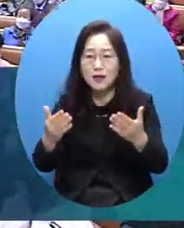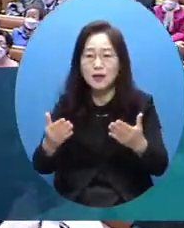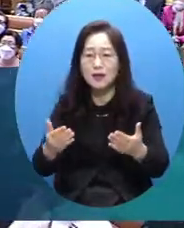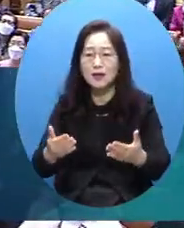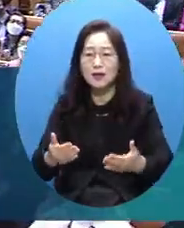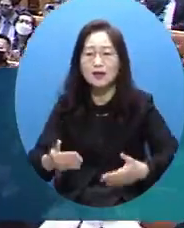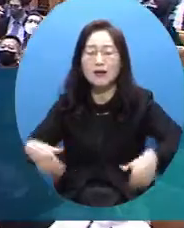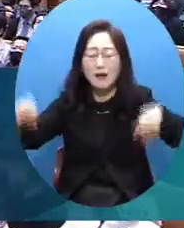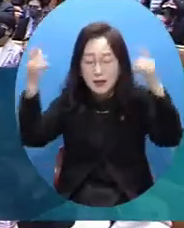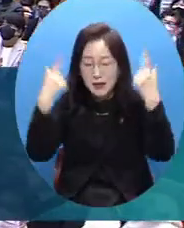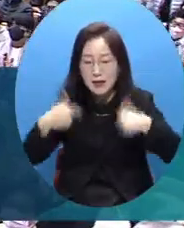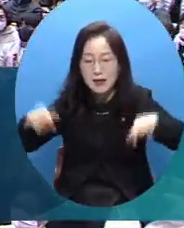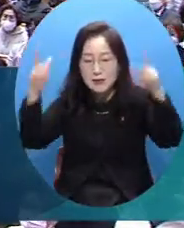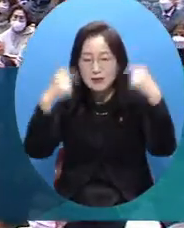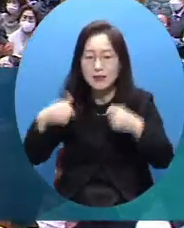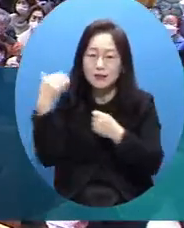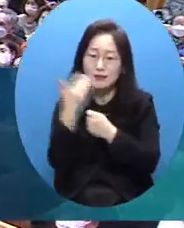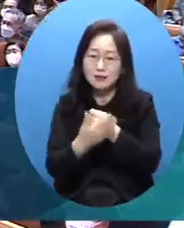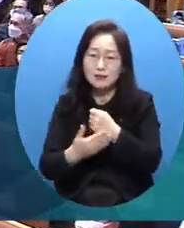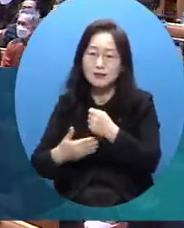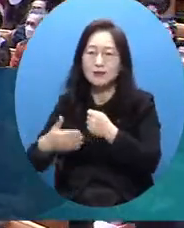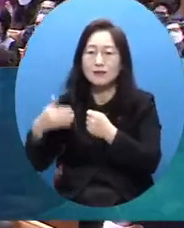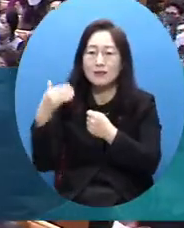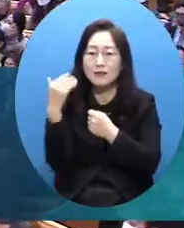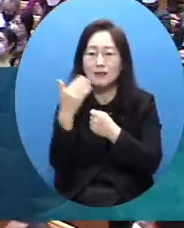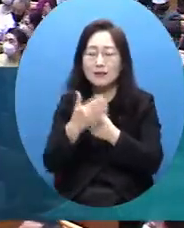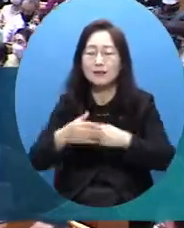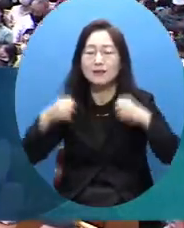with the promise eternally new